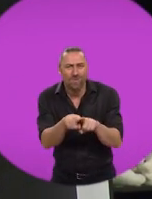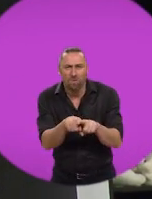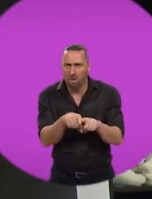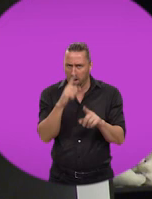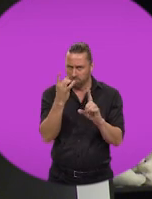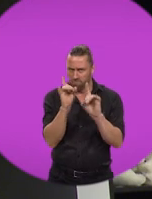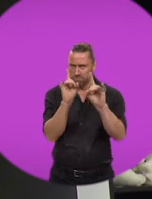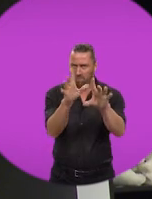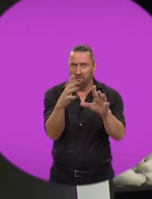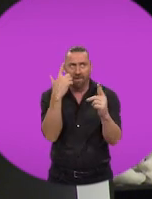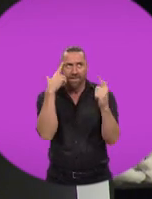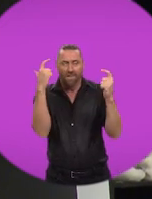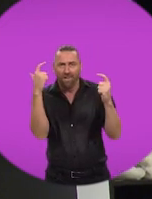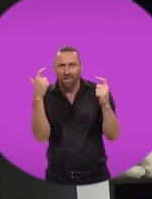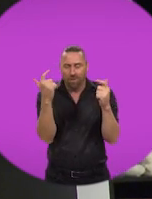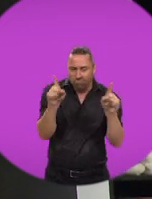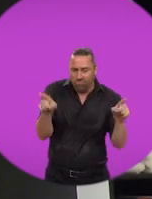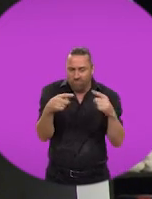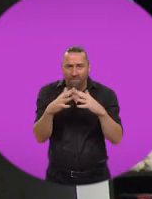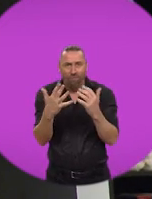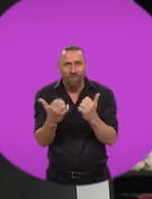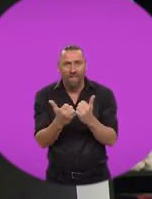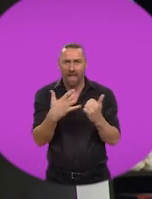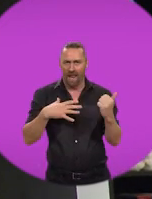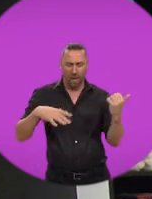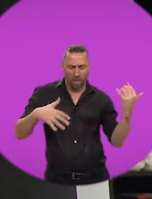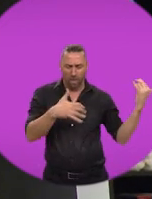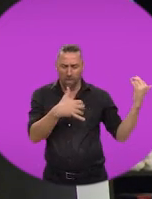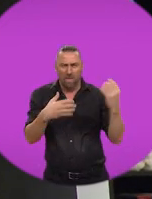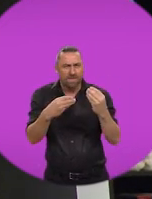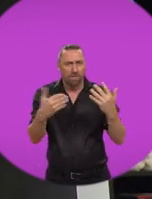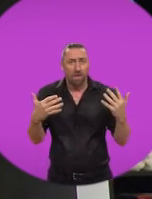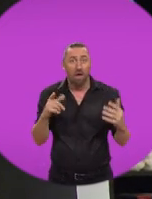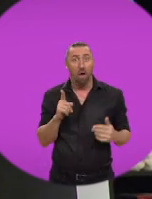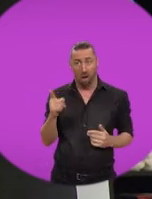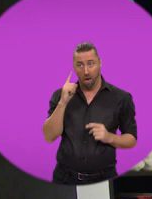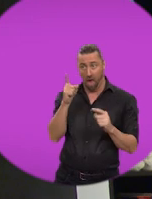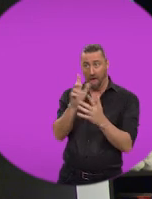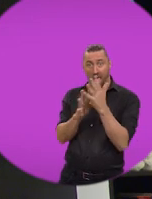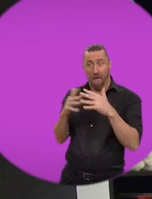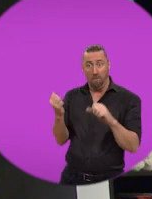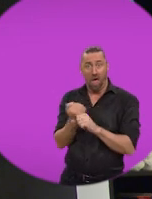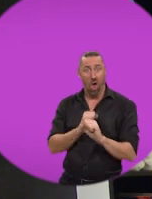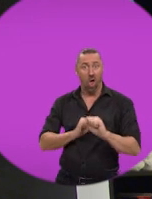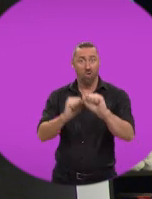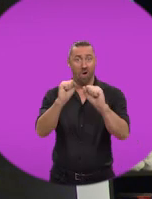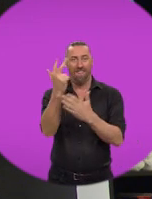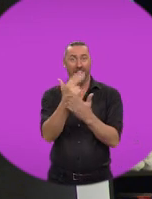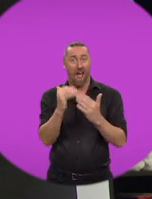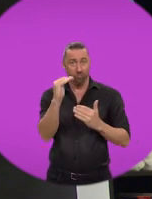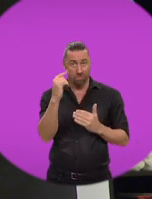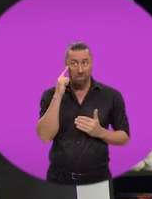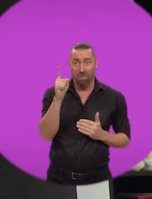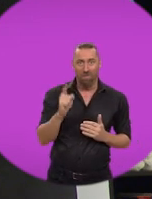Have you ever wanted to make your own music? Well, you'll need your own instrument. And right now, Brianna's going to show us how to make one in the art